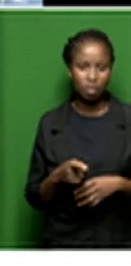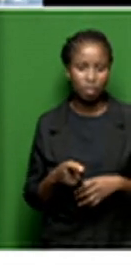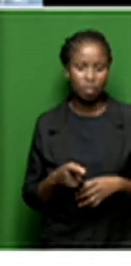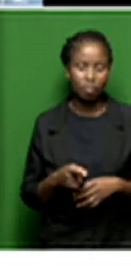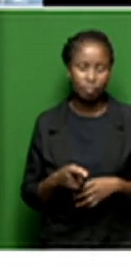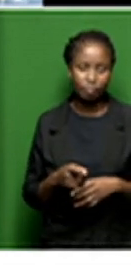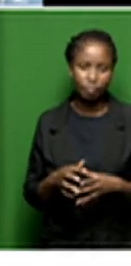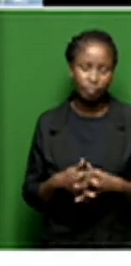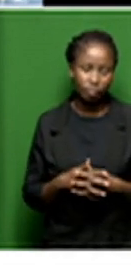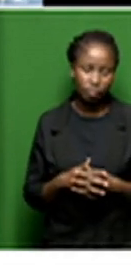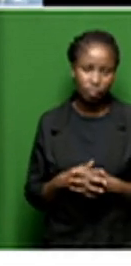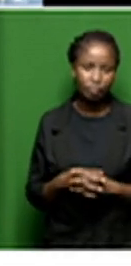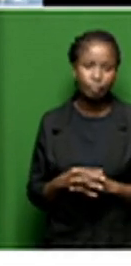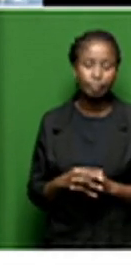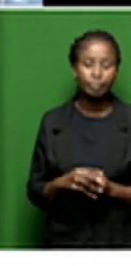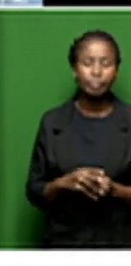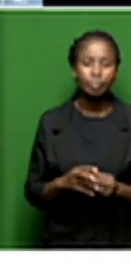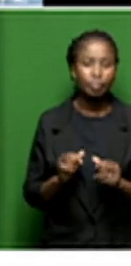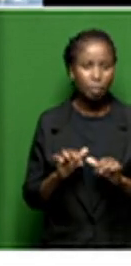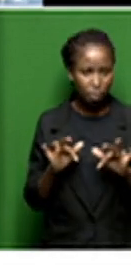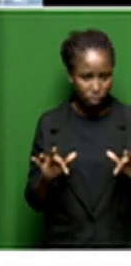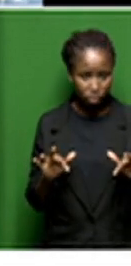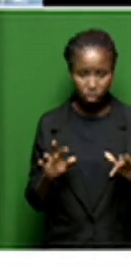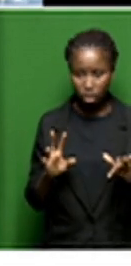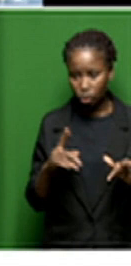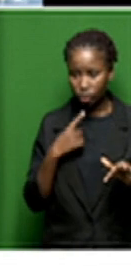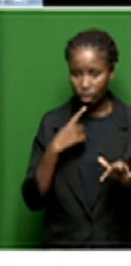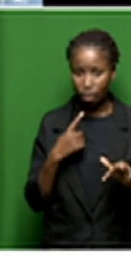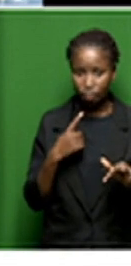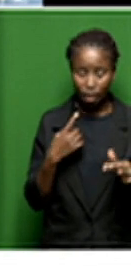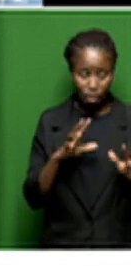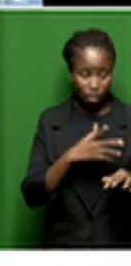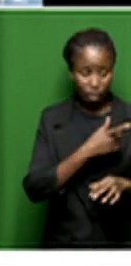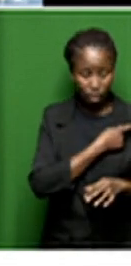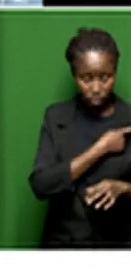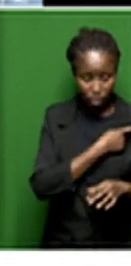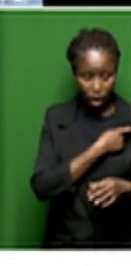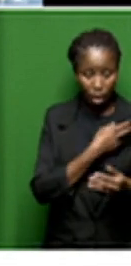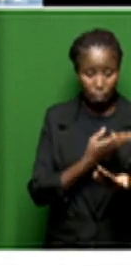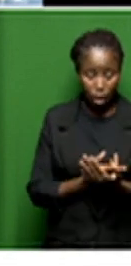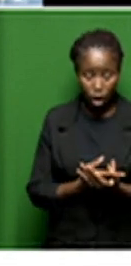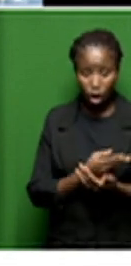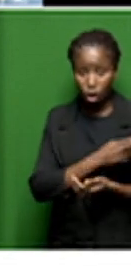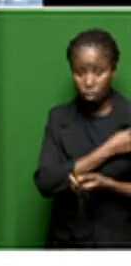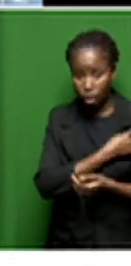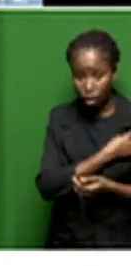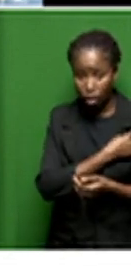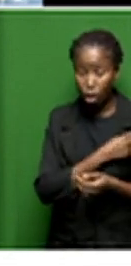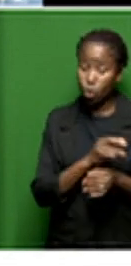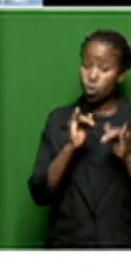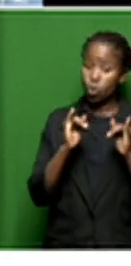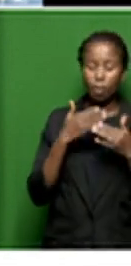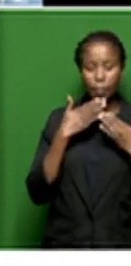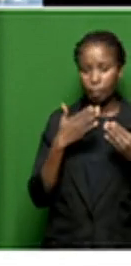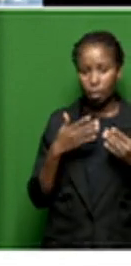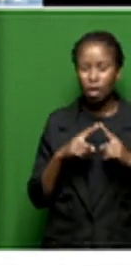who have been vaccinated are not being admitted into hospital with serious illness, but it's a